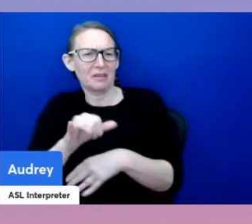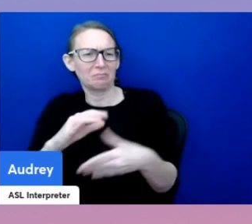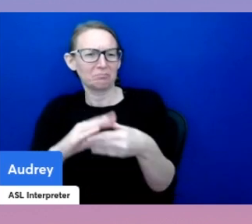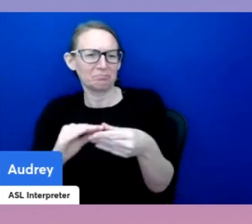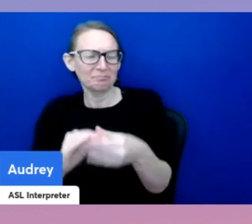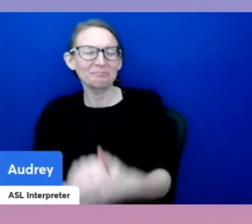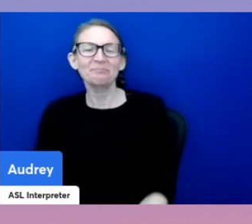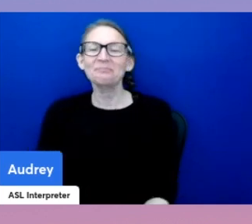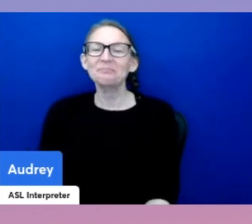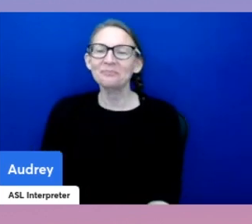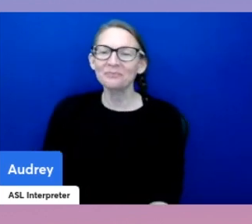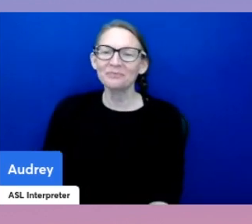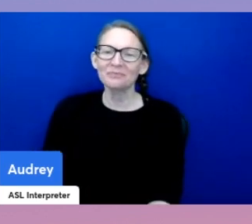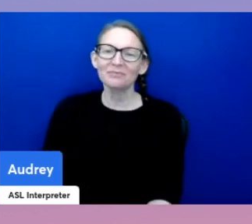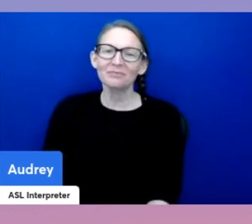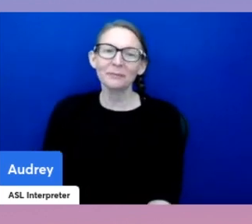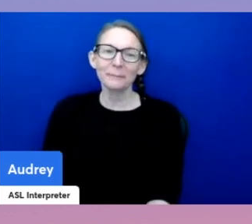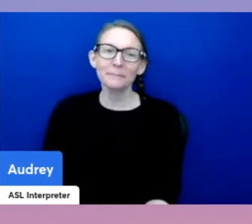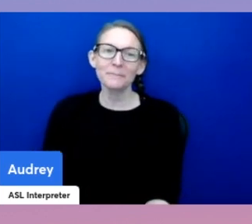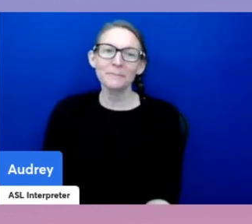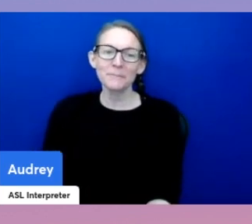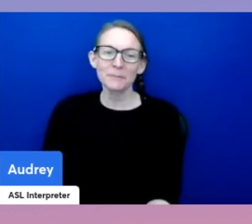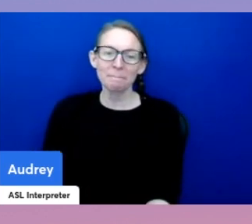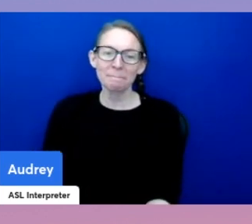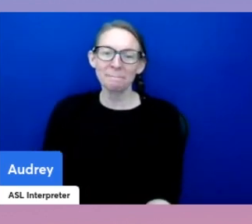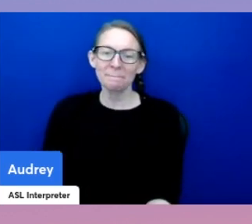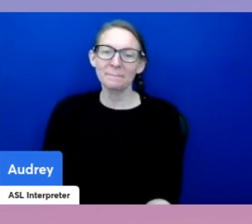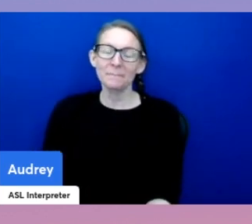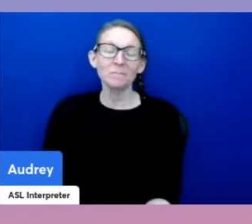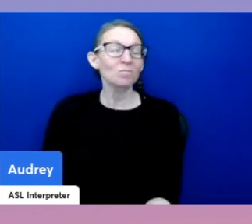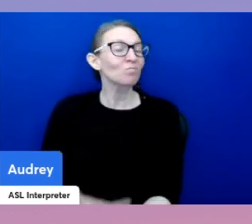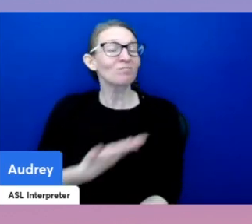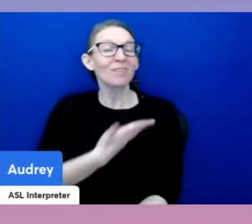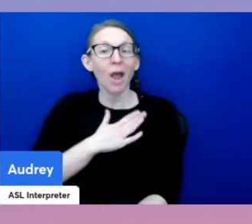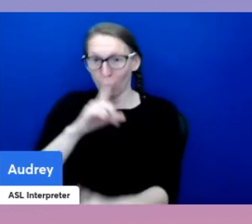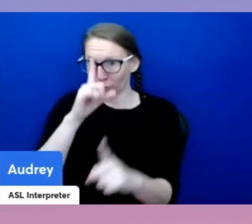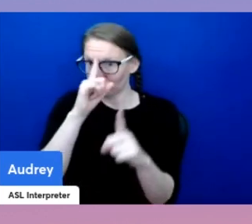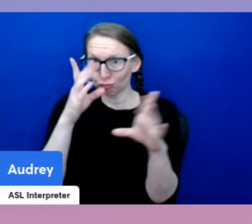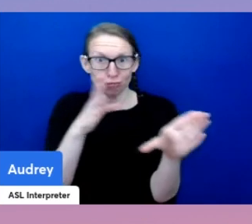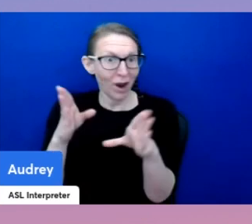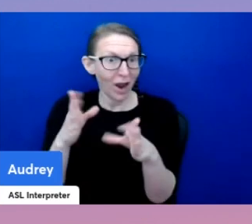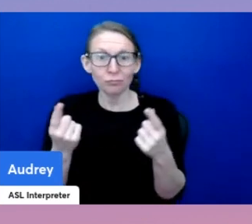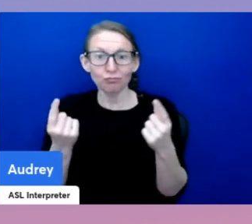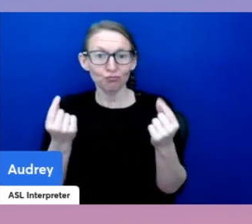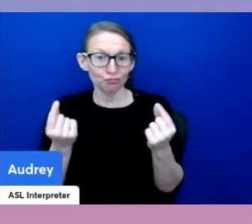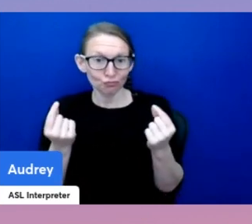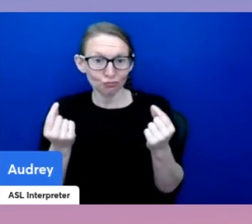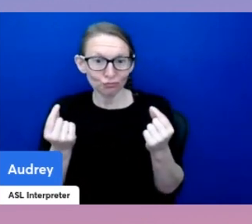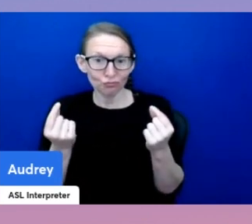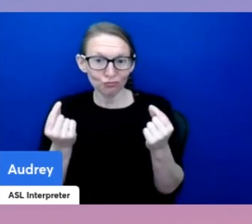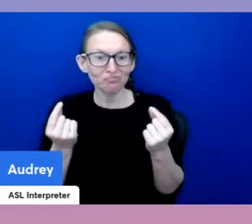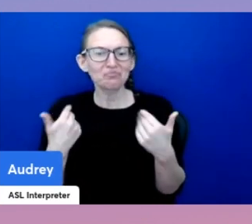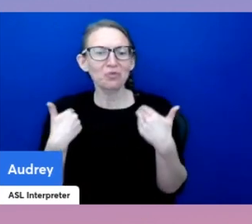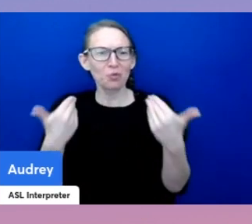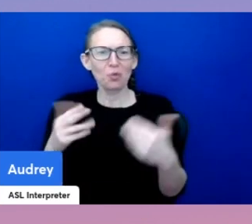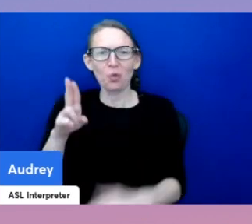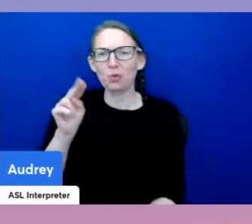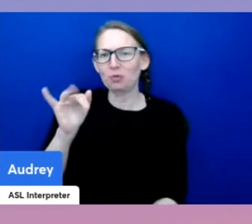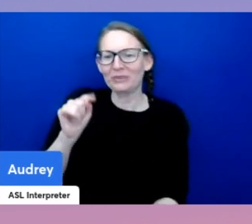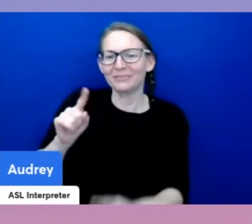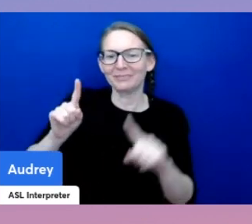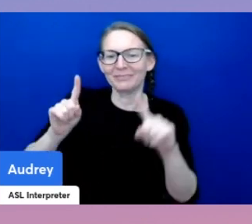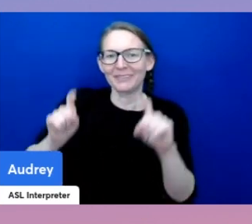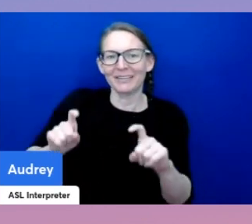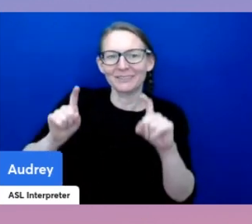So our strategy is we will try to use unit tests and also integration